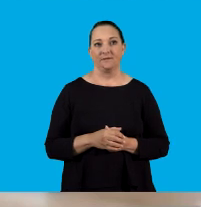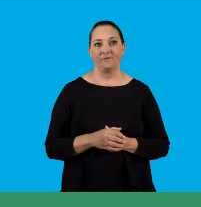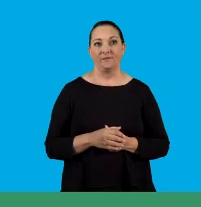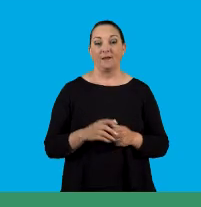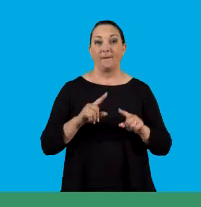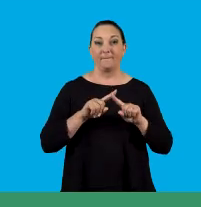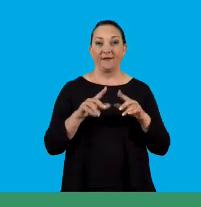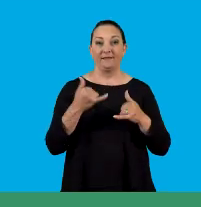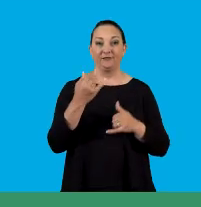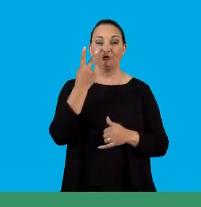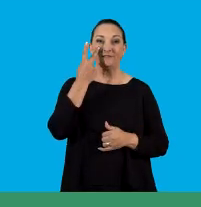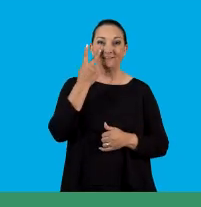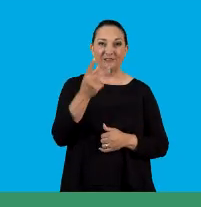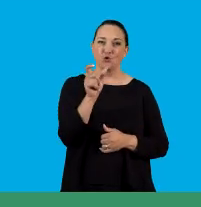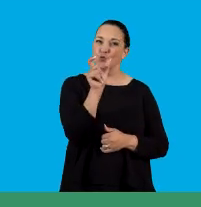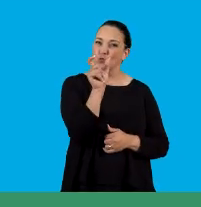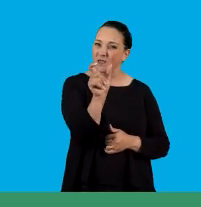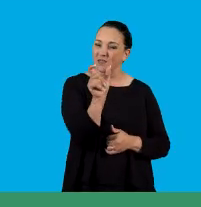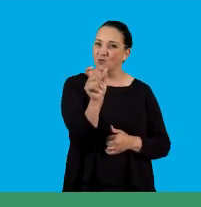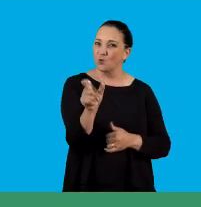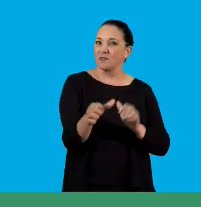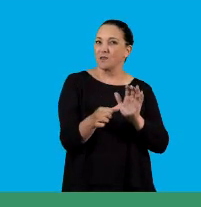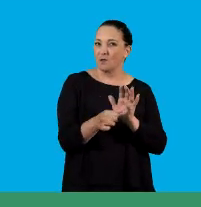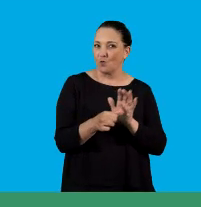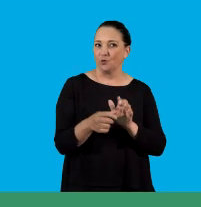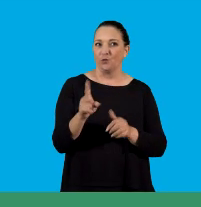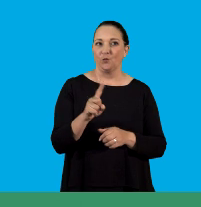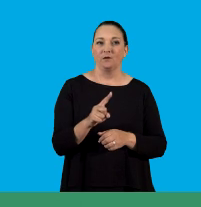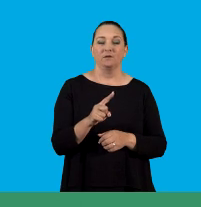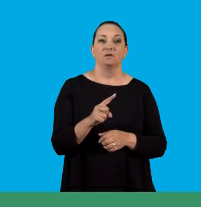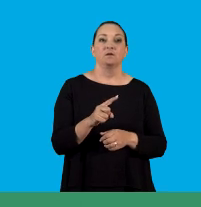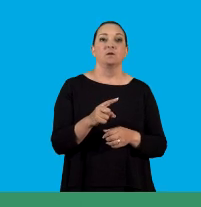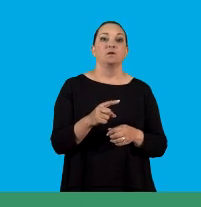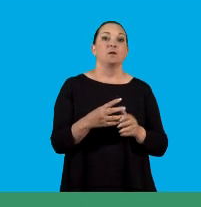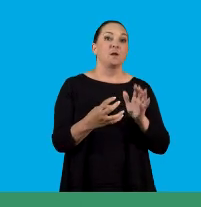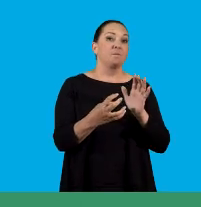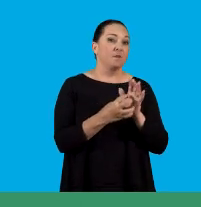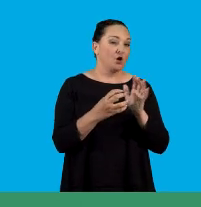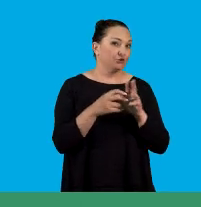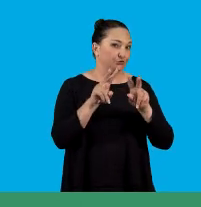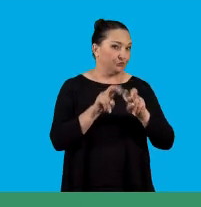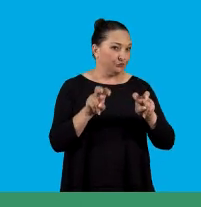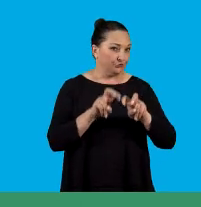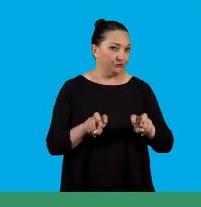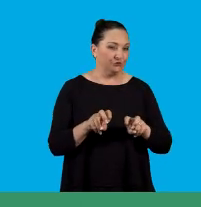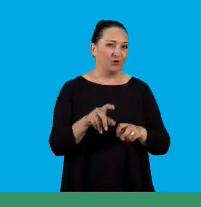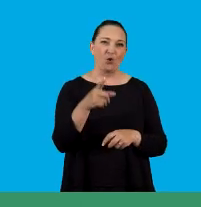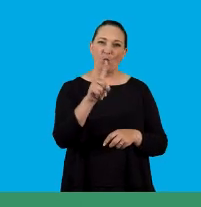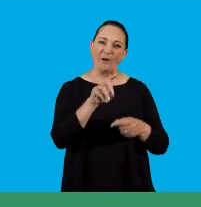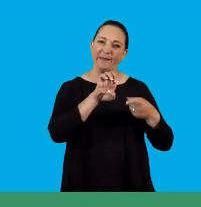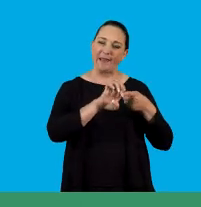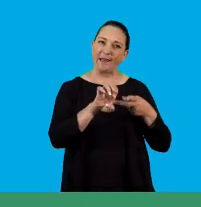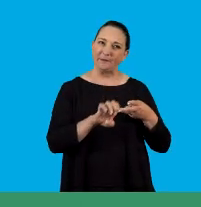into attention on your keywords. When they are talking about market research, you should be asking yourself to say, which